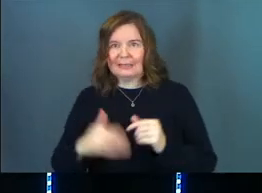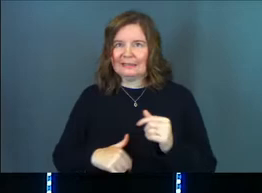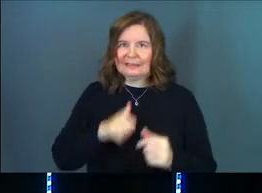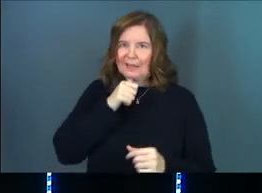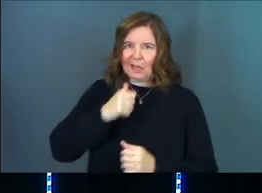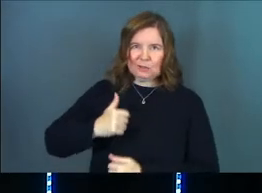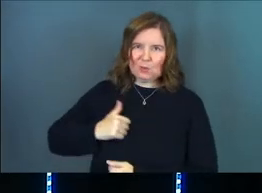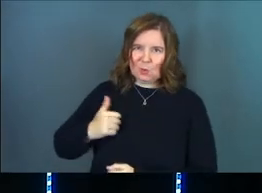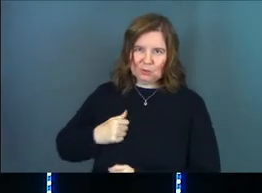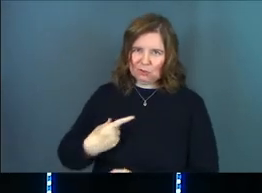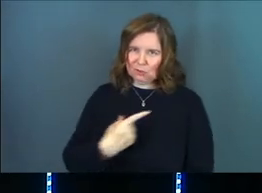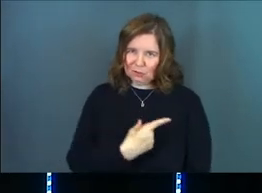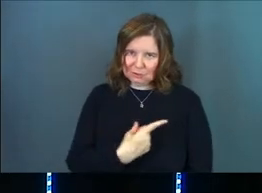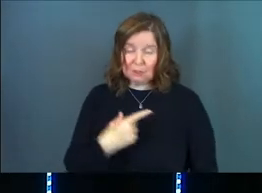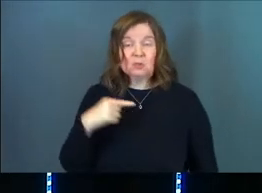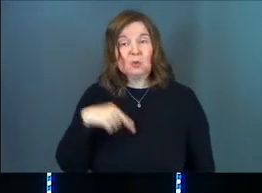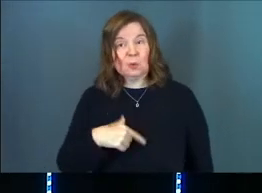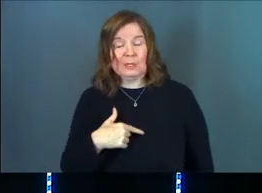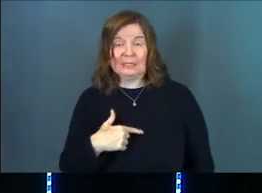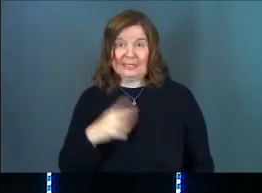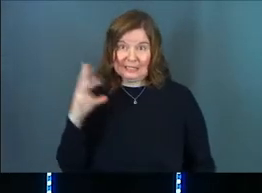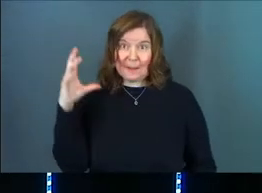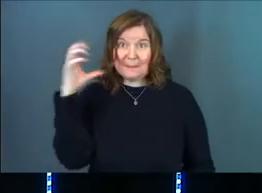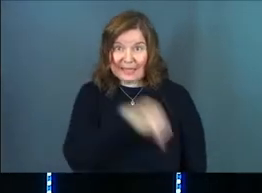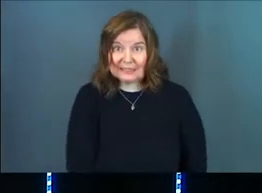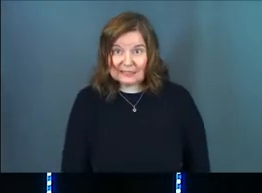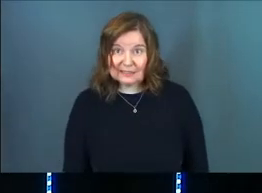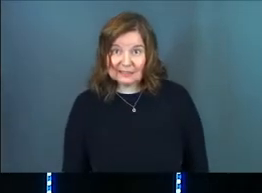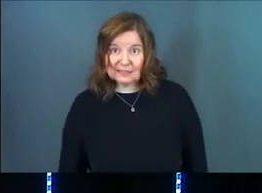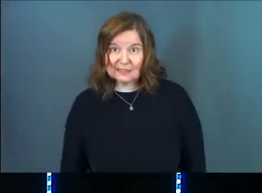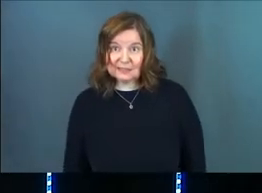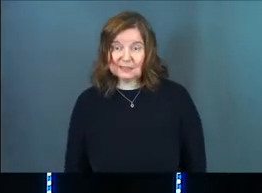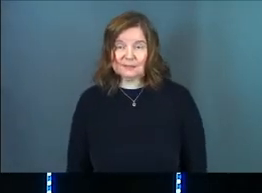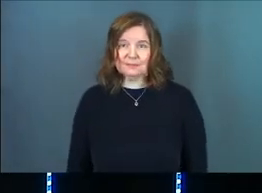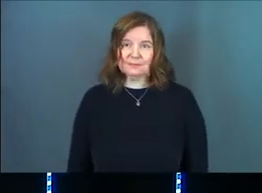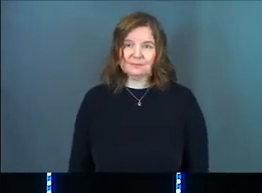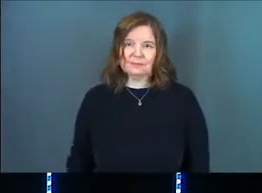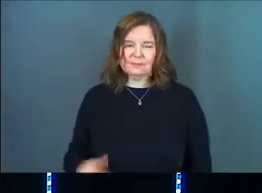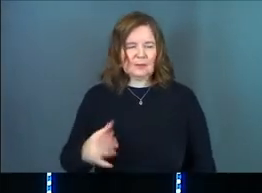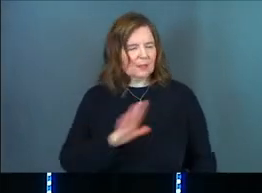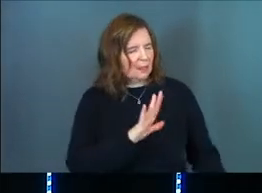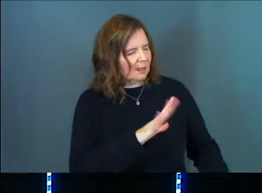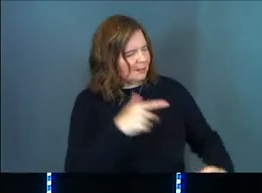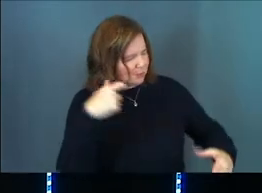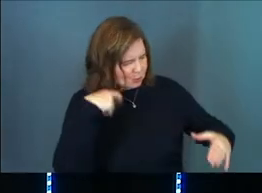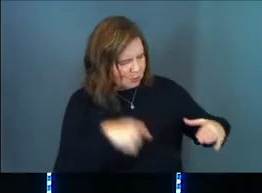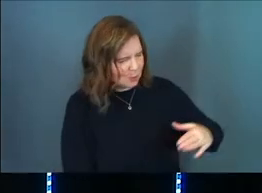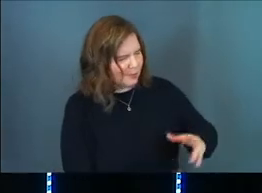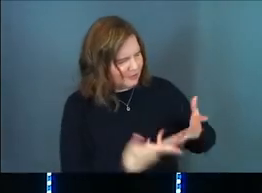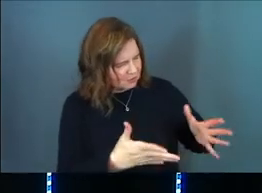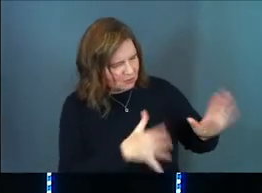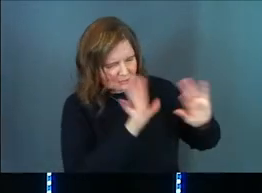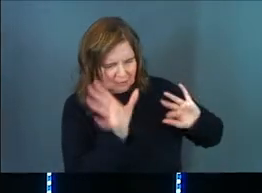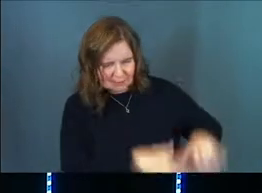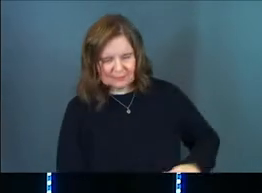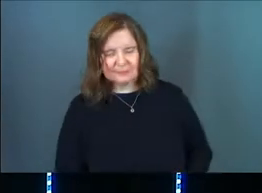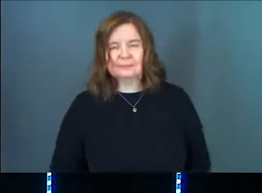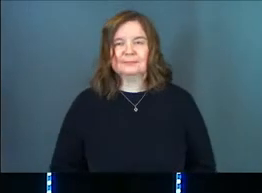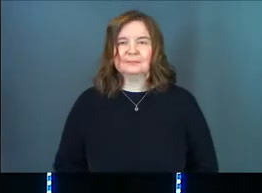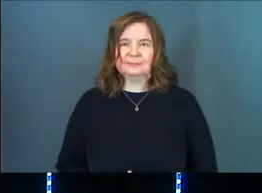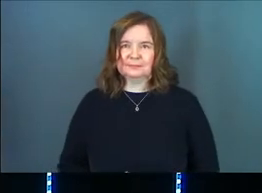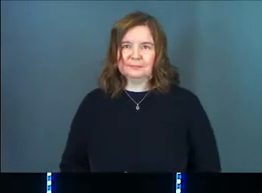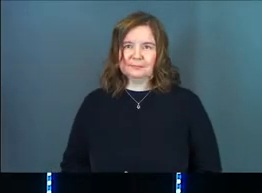soldier. So this is a miss. Put your sword away, Peter. Jeez.